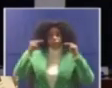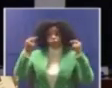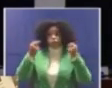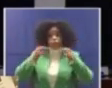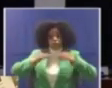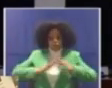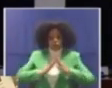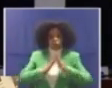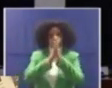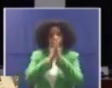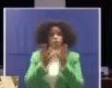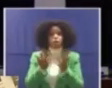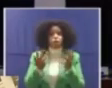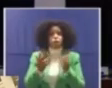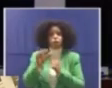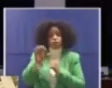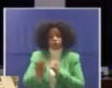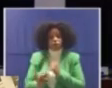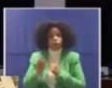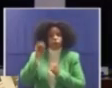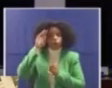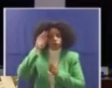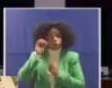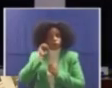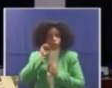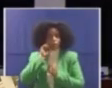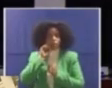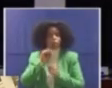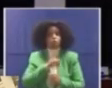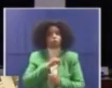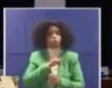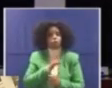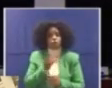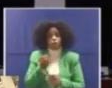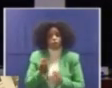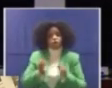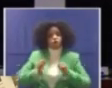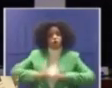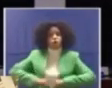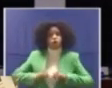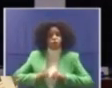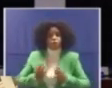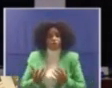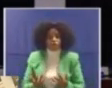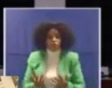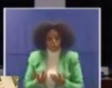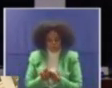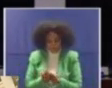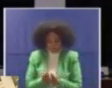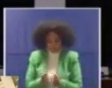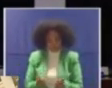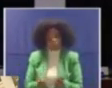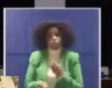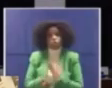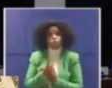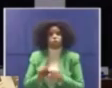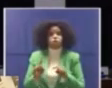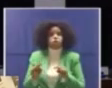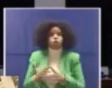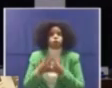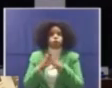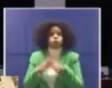Sudan with the implementation of the revitalized agreement on the resolution of conflict in South